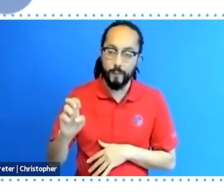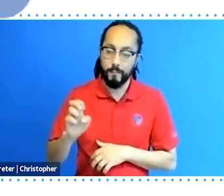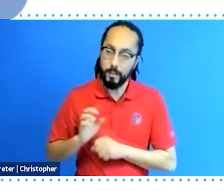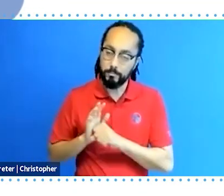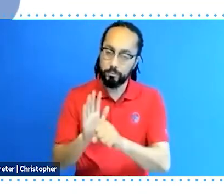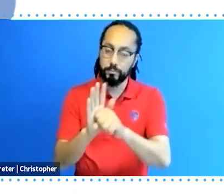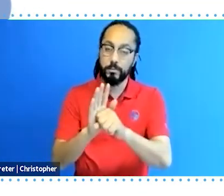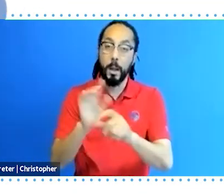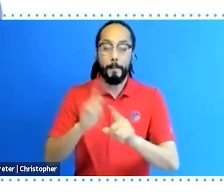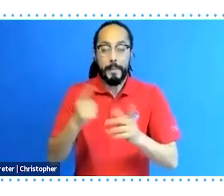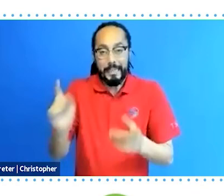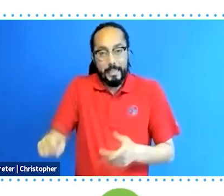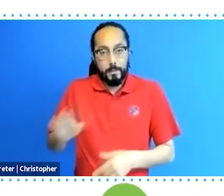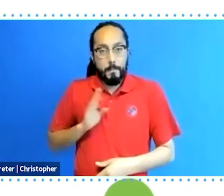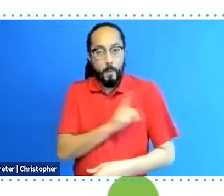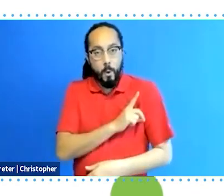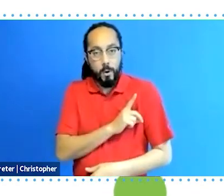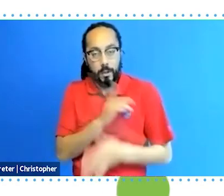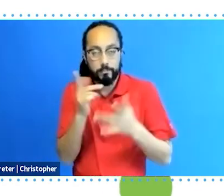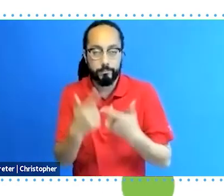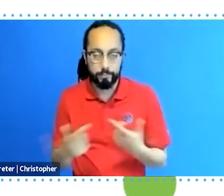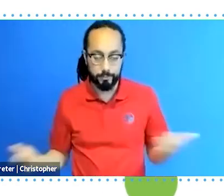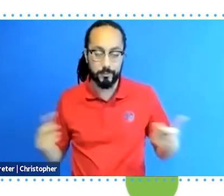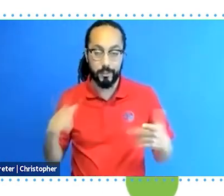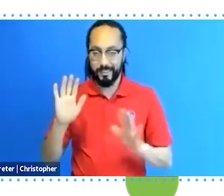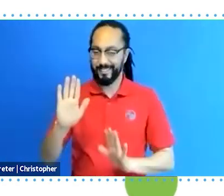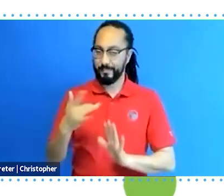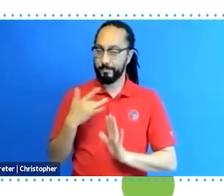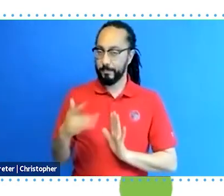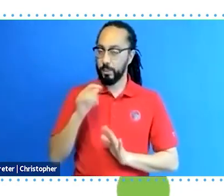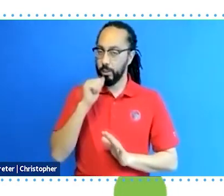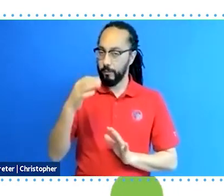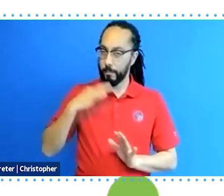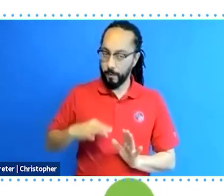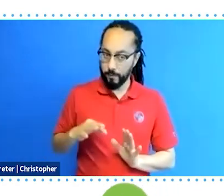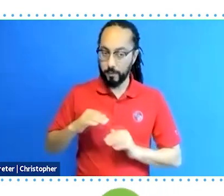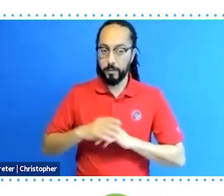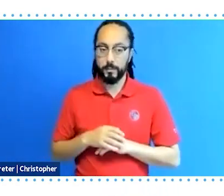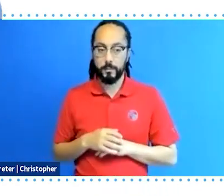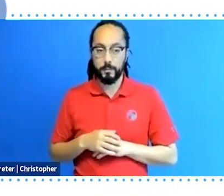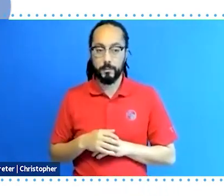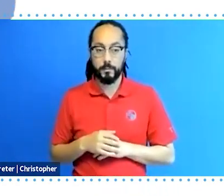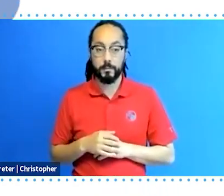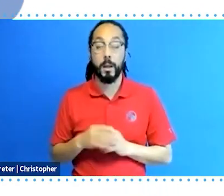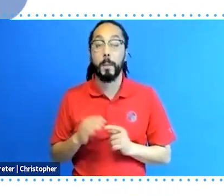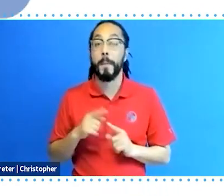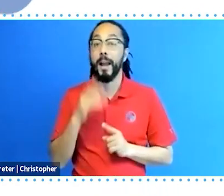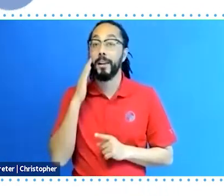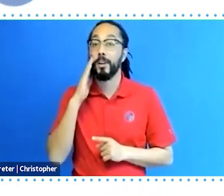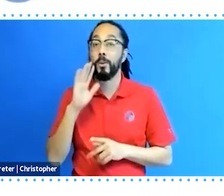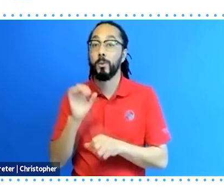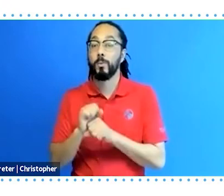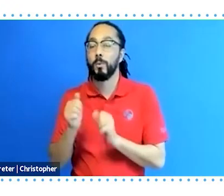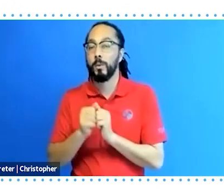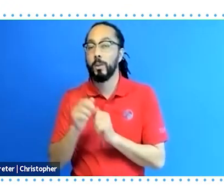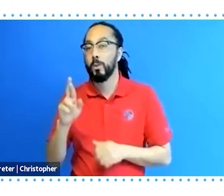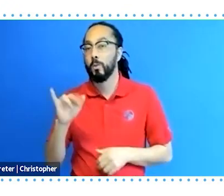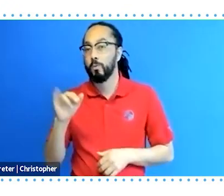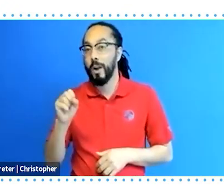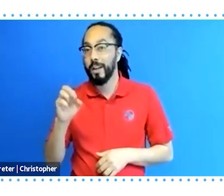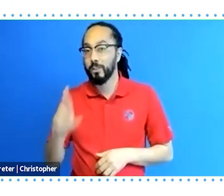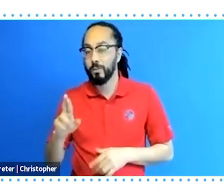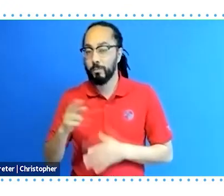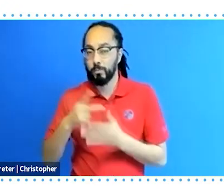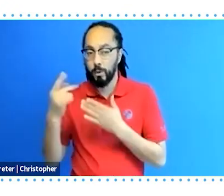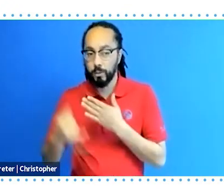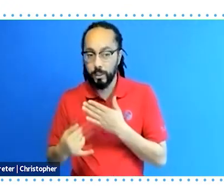et cetera, et cetera. And I know that the work, and again, the work with the Riser project and Jane Marsland, again, looking